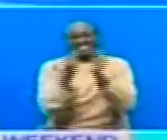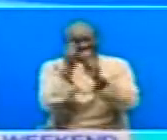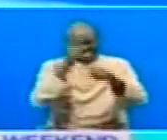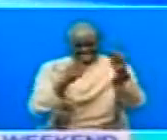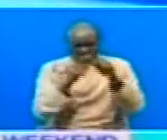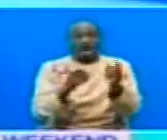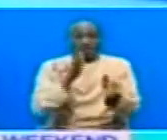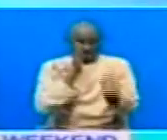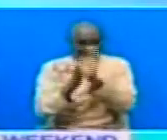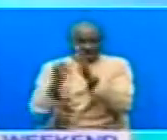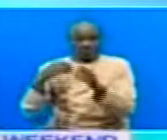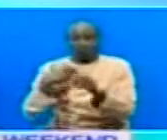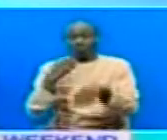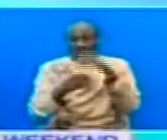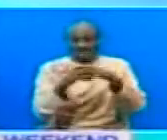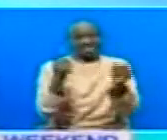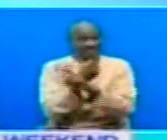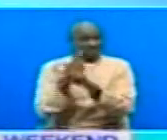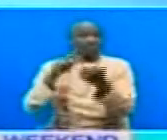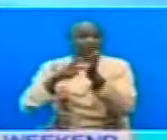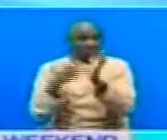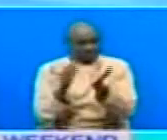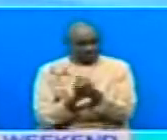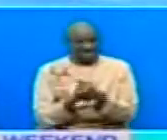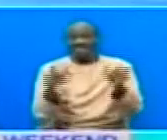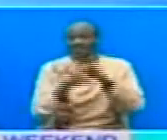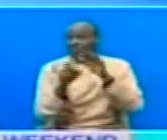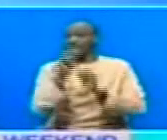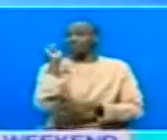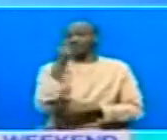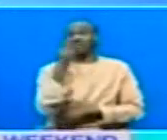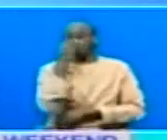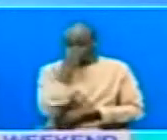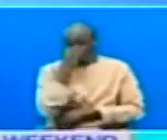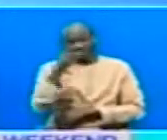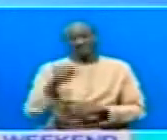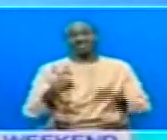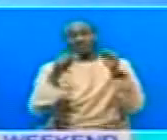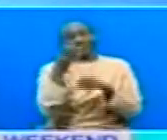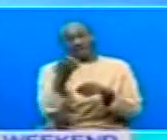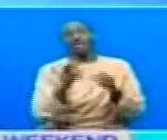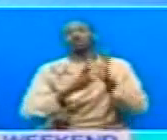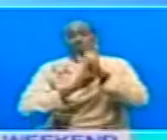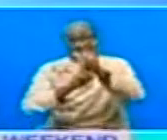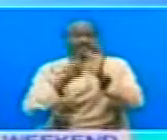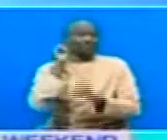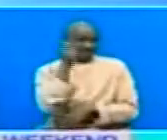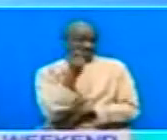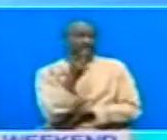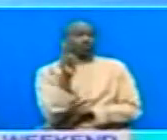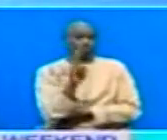investment strategy for infrastructure projects. Deputy President William Ruto chaired the meeting on behalf of President Uhuru